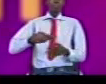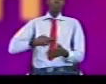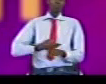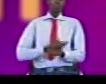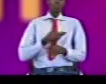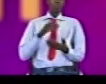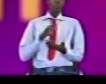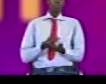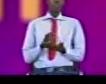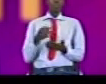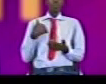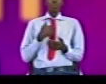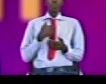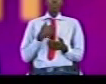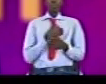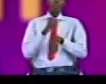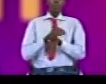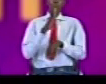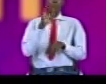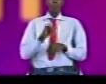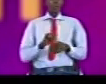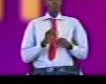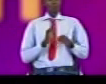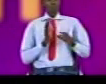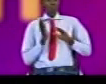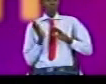We overcome by resisting the devil.